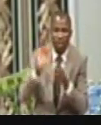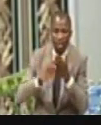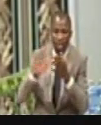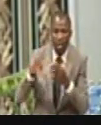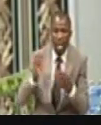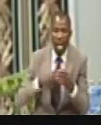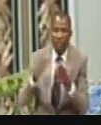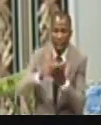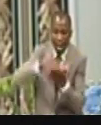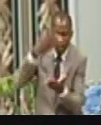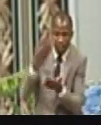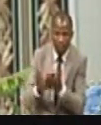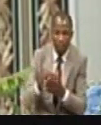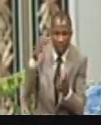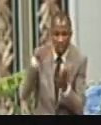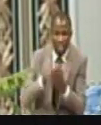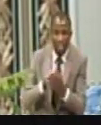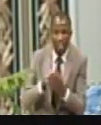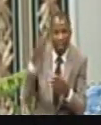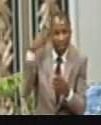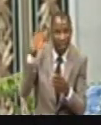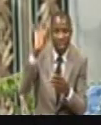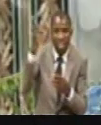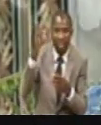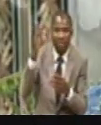and approved it.